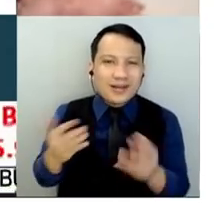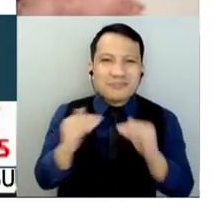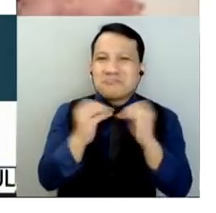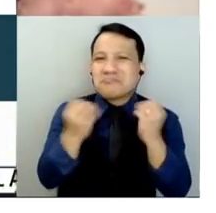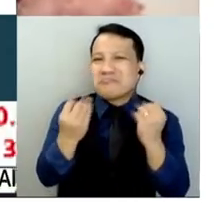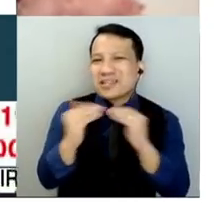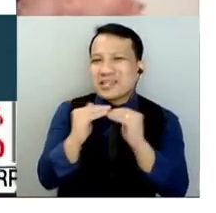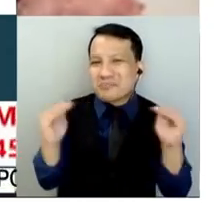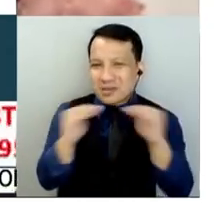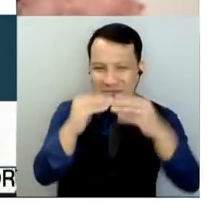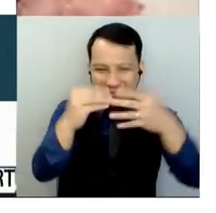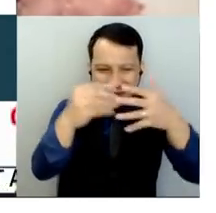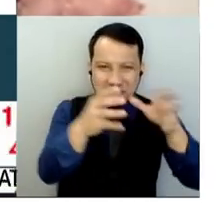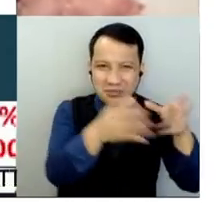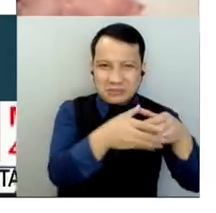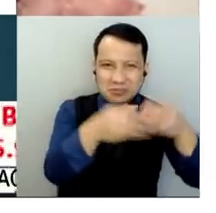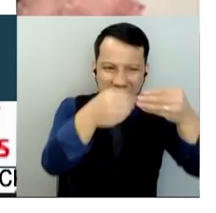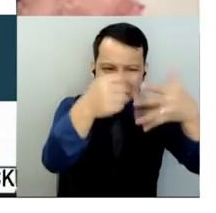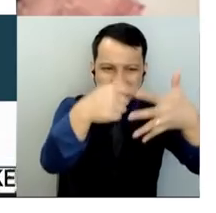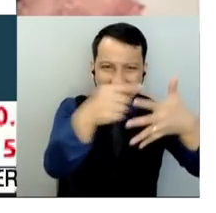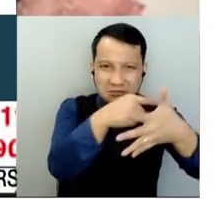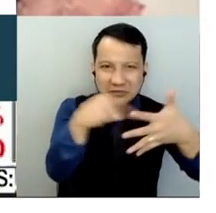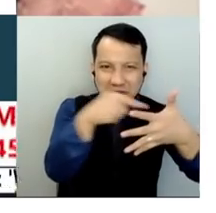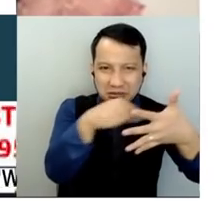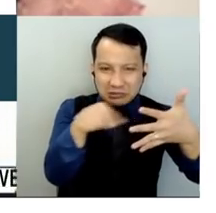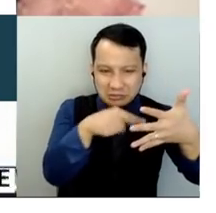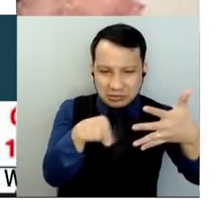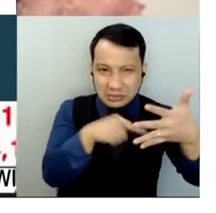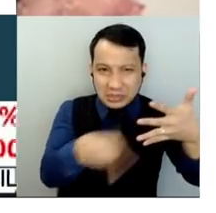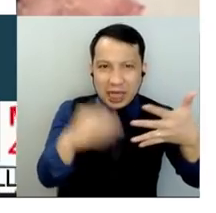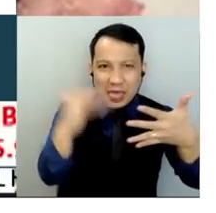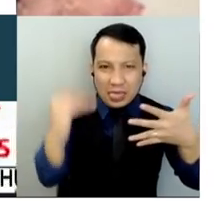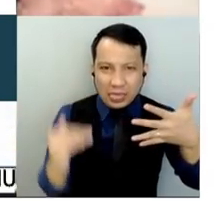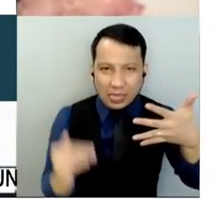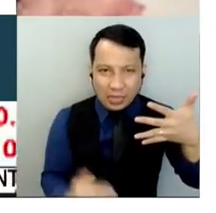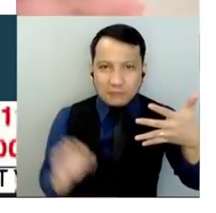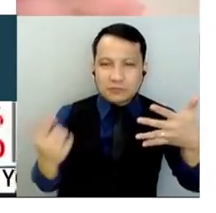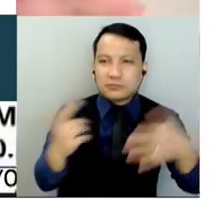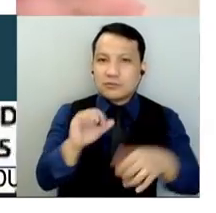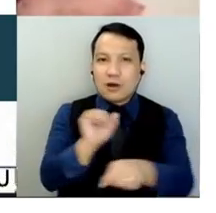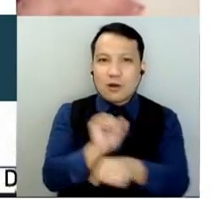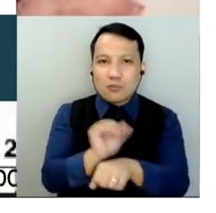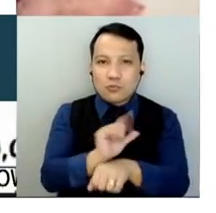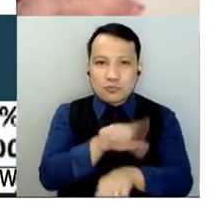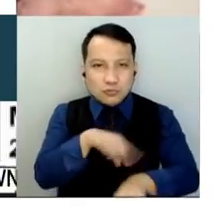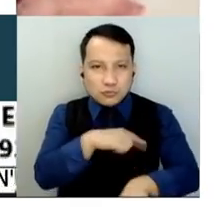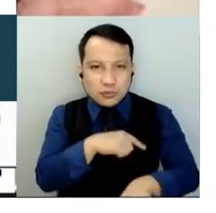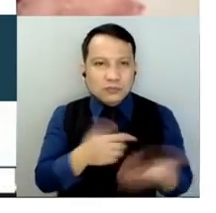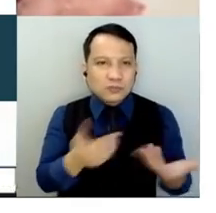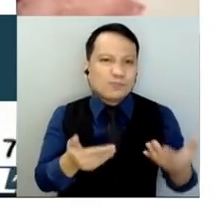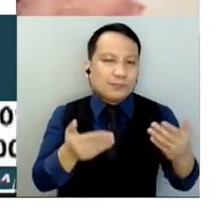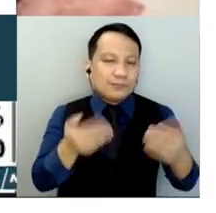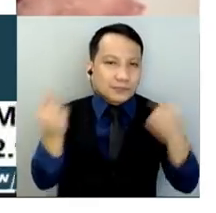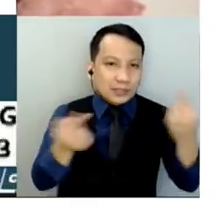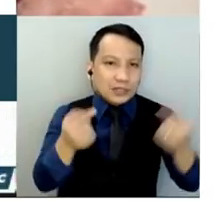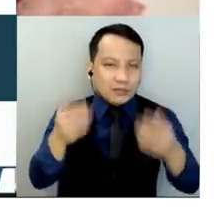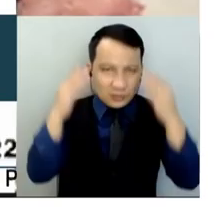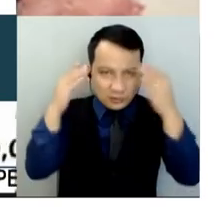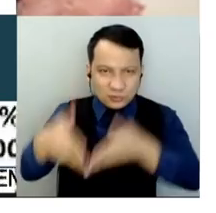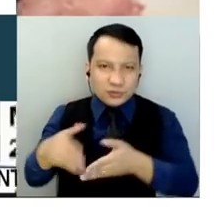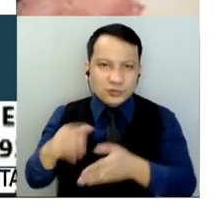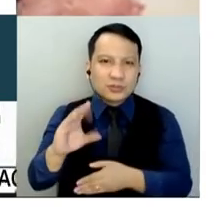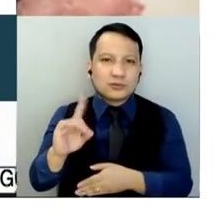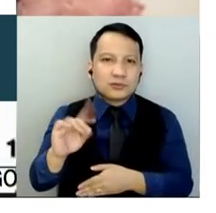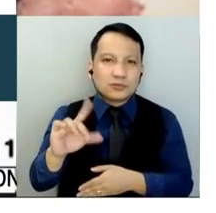or different categories of not high quality employment. And these are the constituents of DOLE. So, there's a very